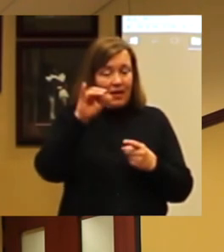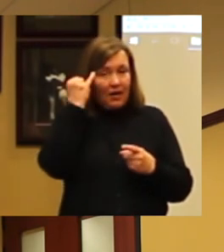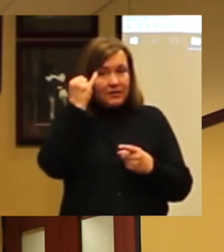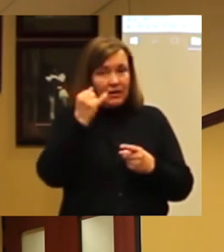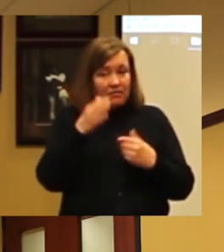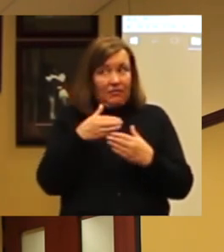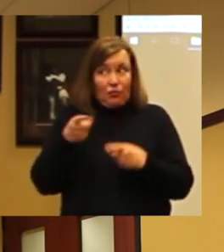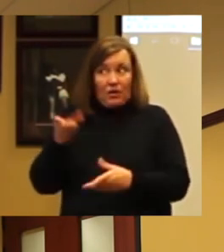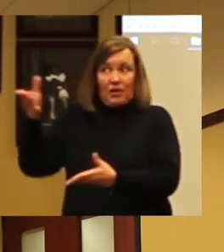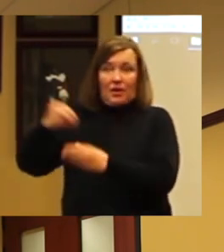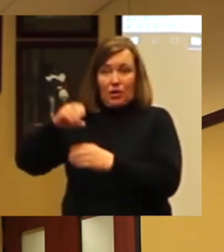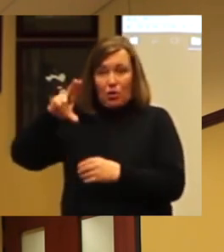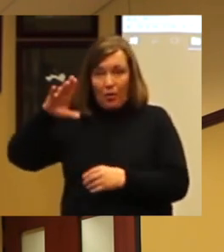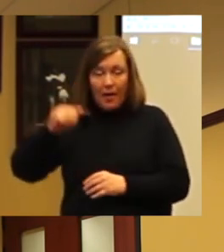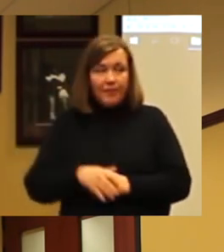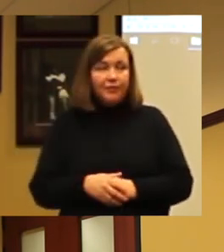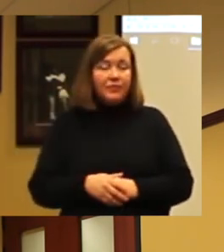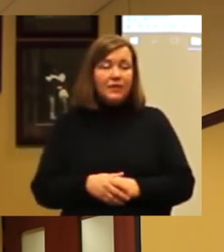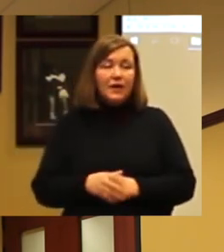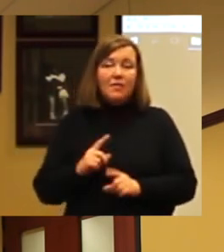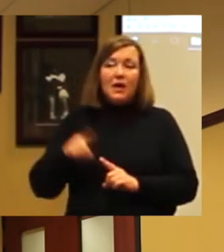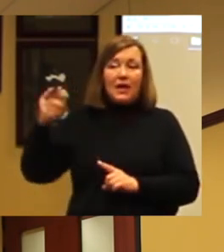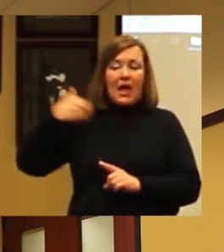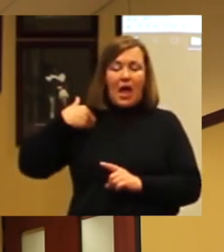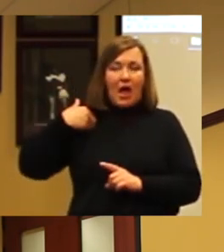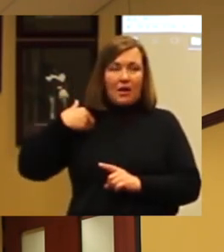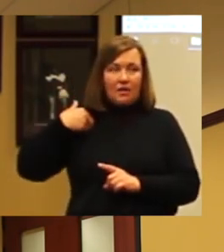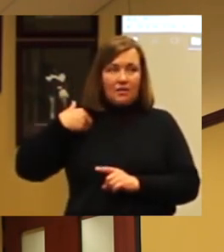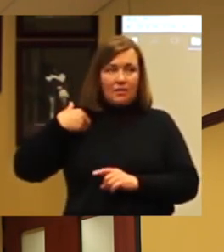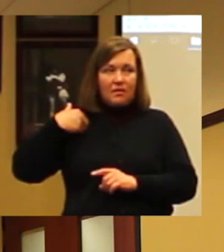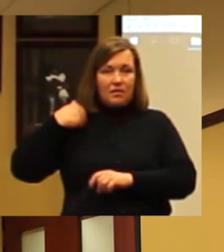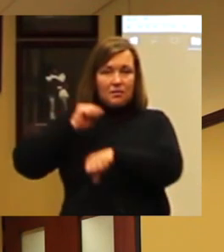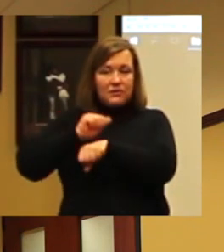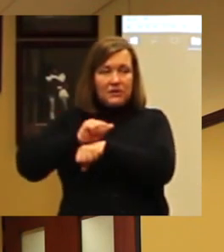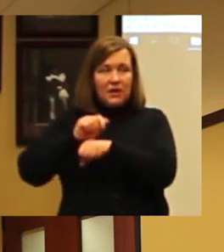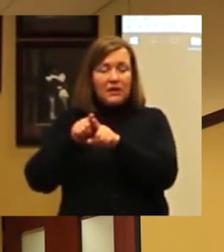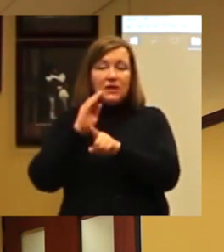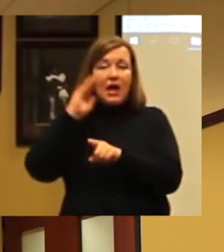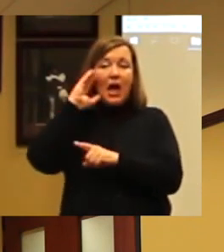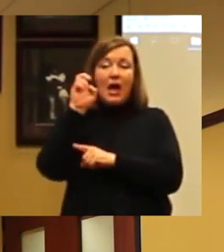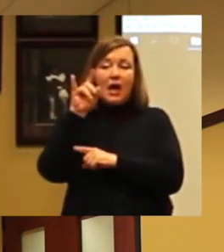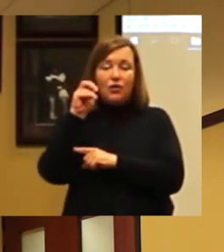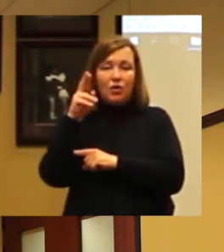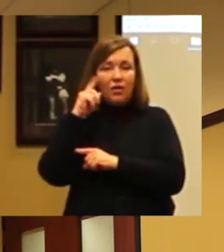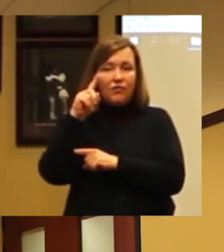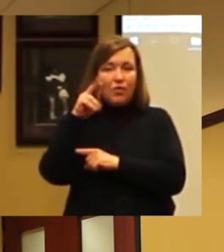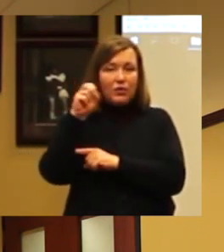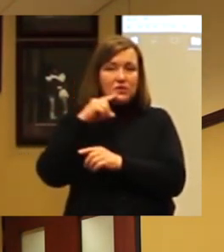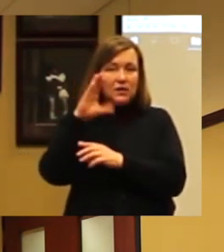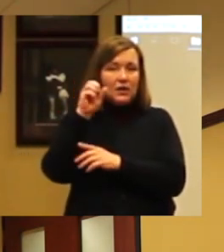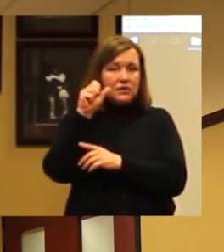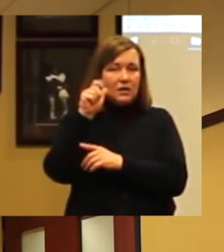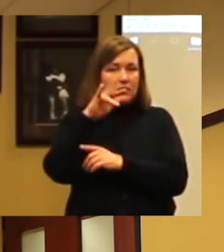He had the position as the editor, the head editor of the press for Casa de las Americas,